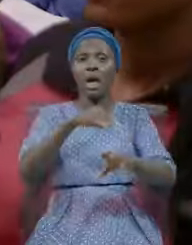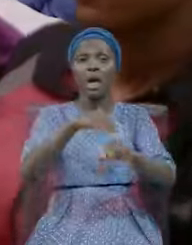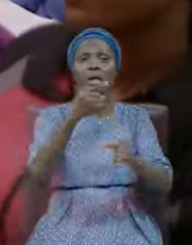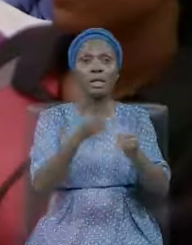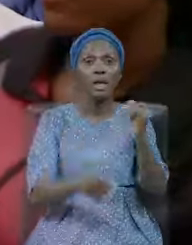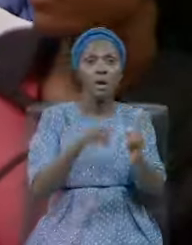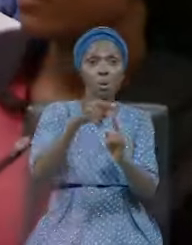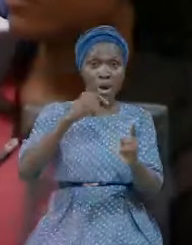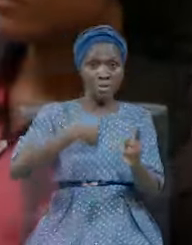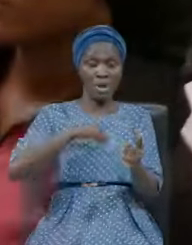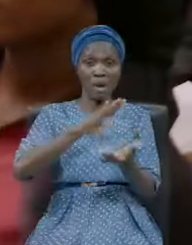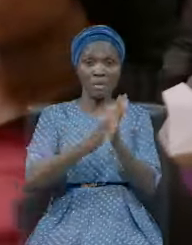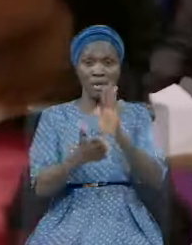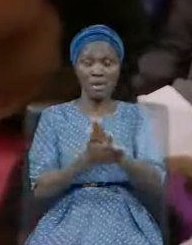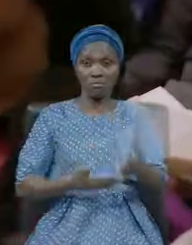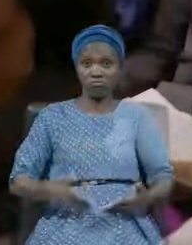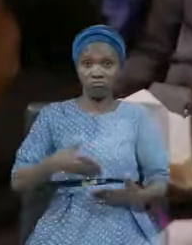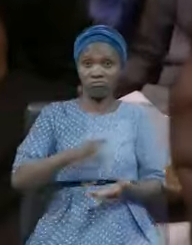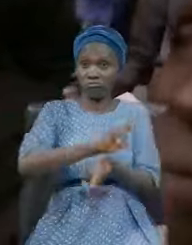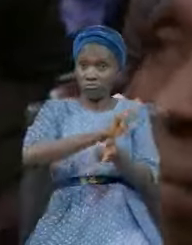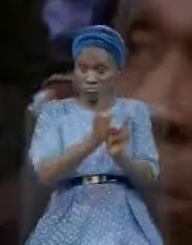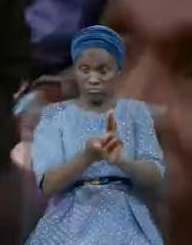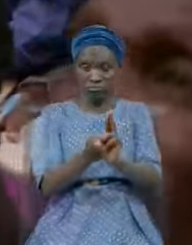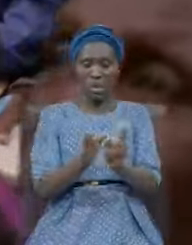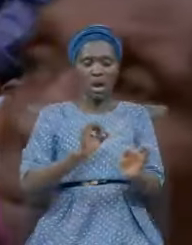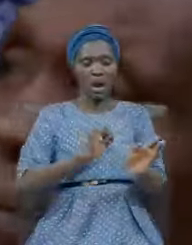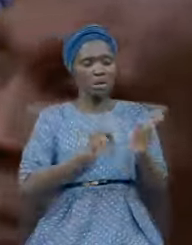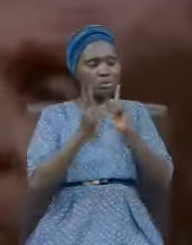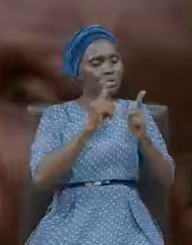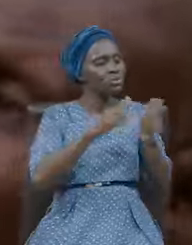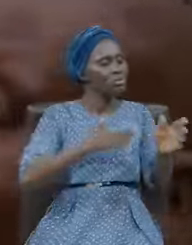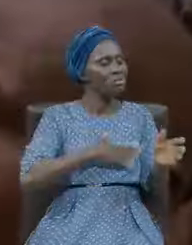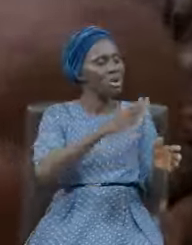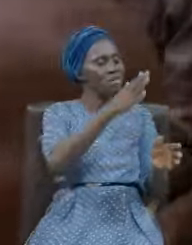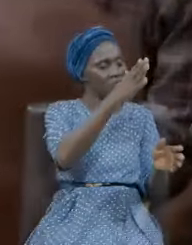talk to my father. And I said, Father,